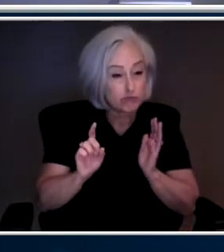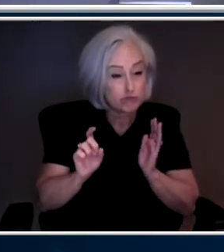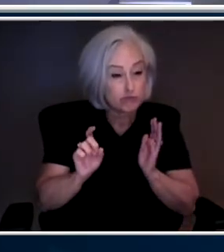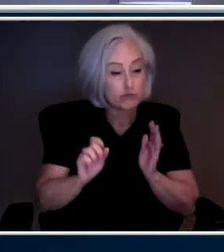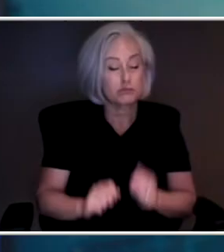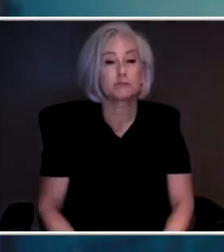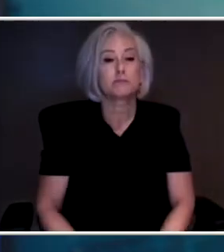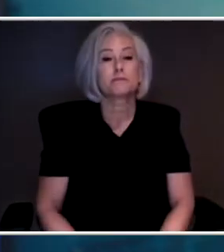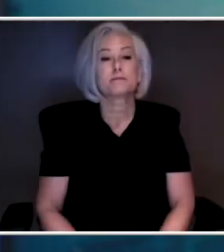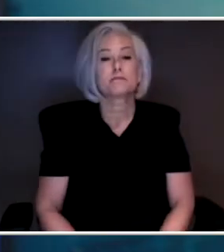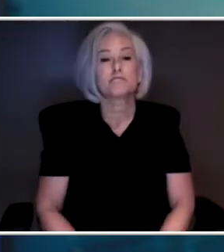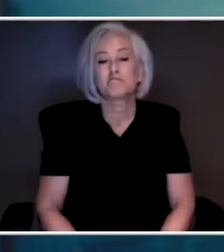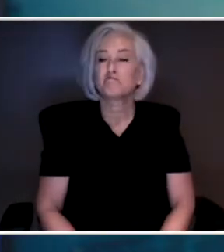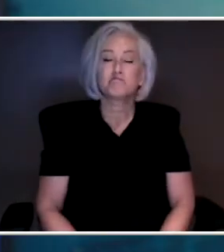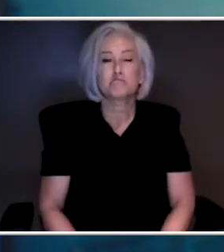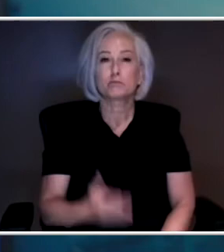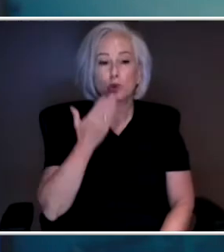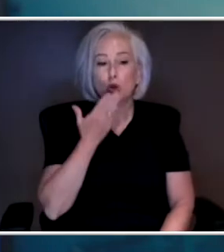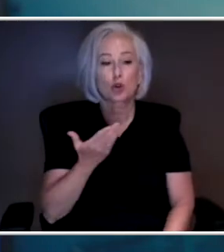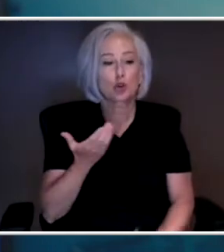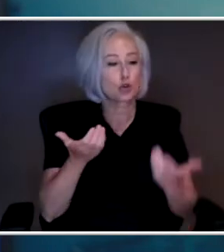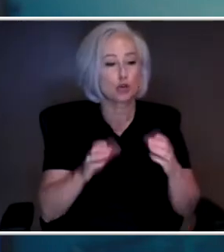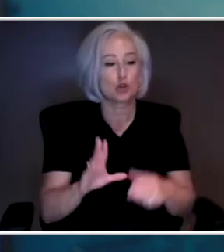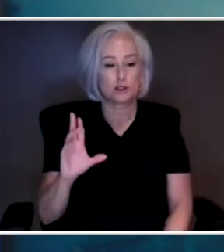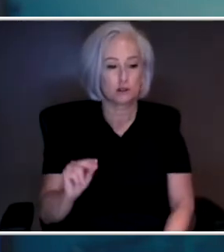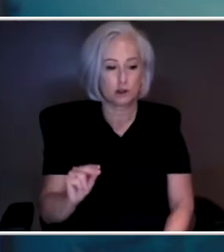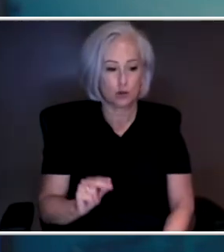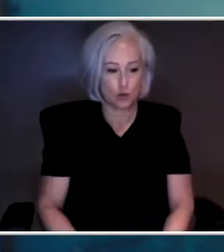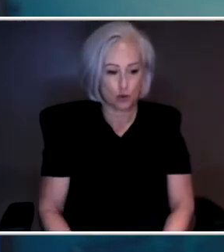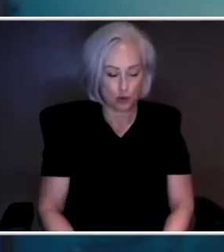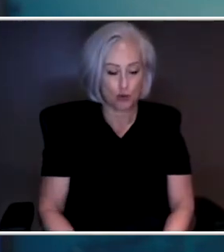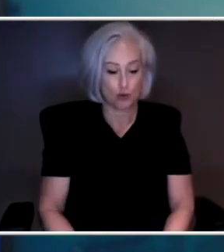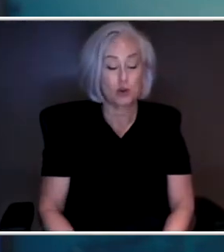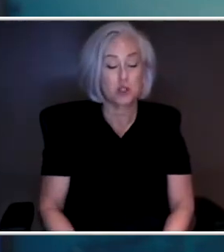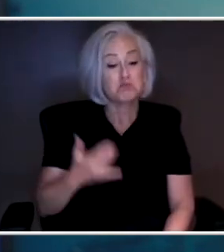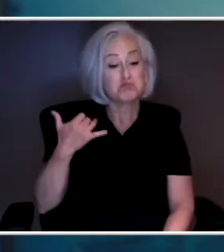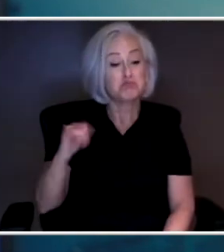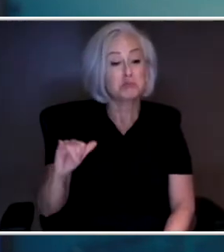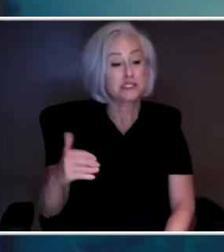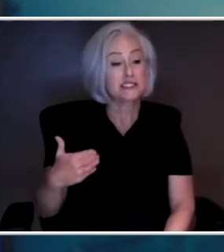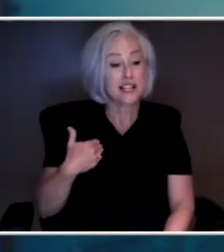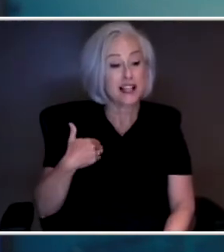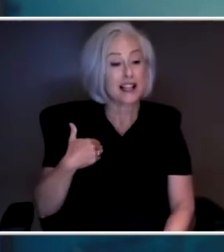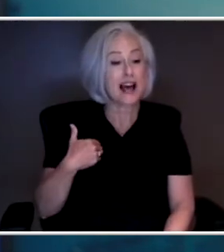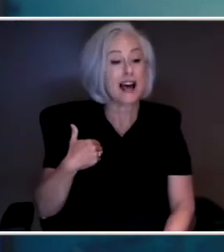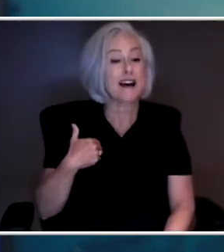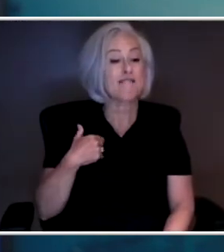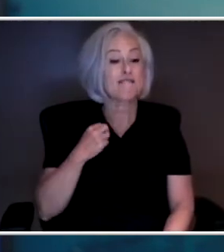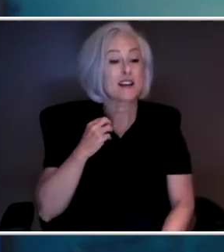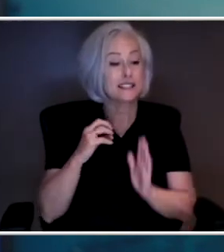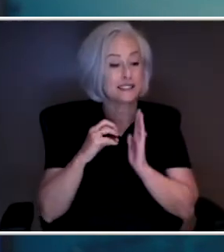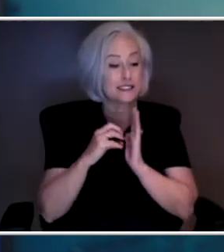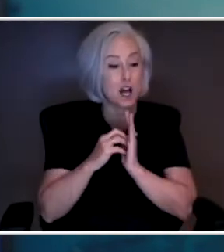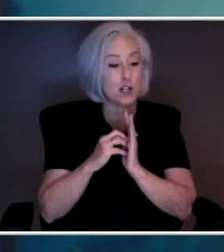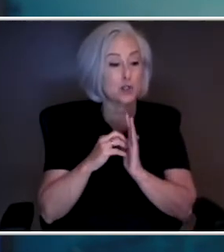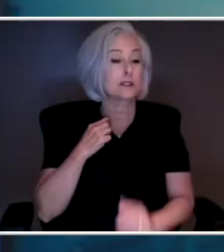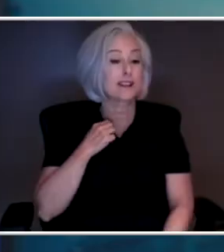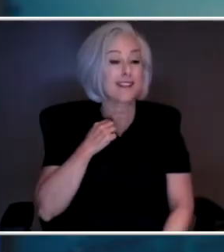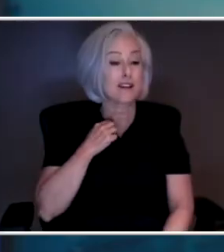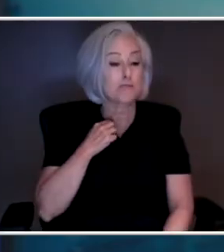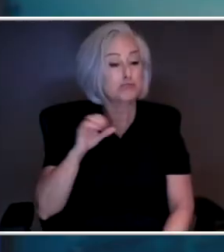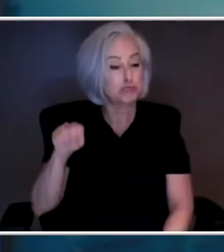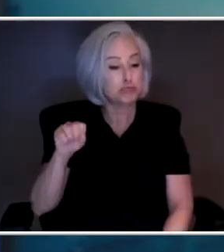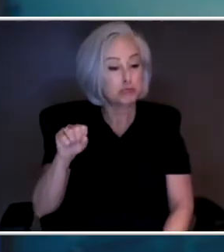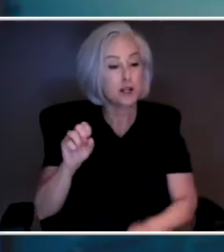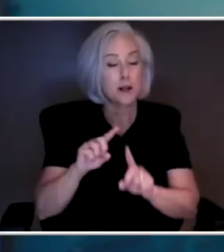It's unlikely. Even though the nodule is still there, once you treat it, the durability is